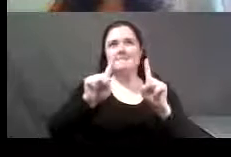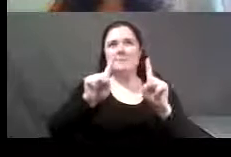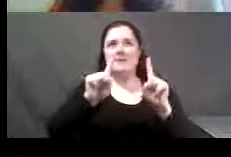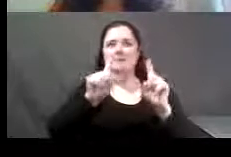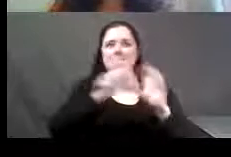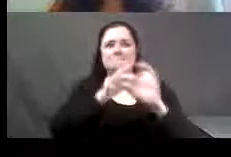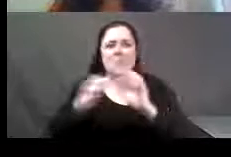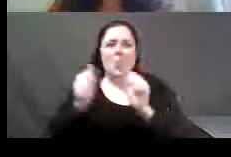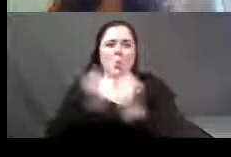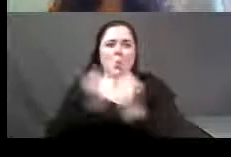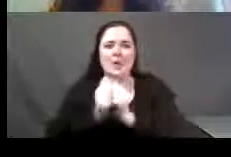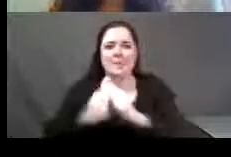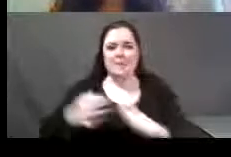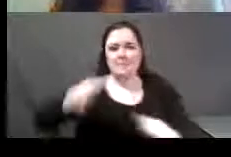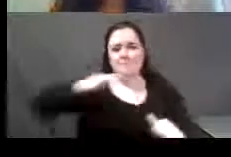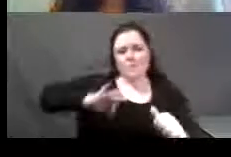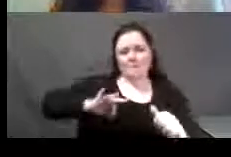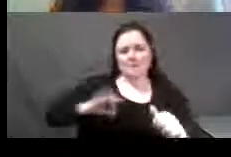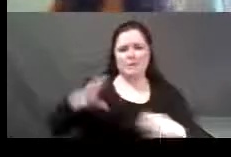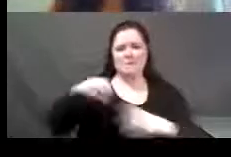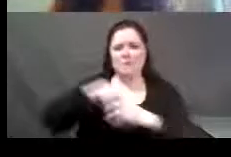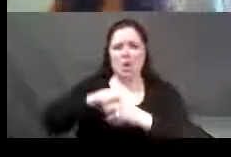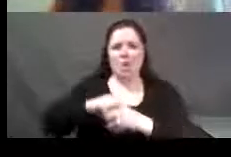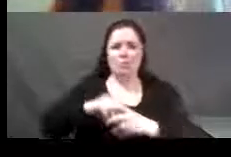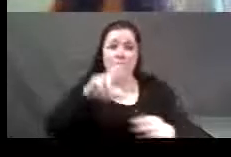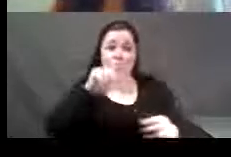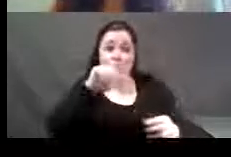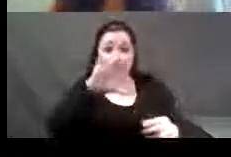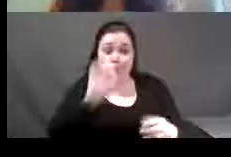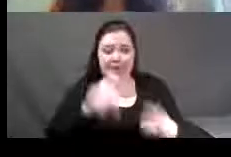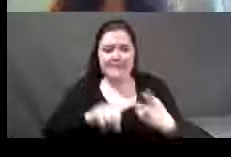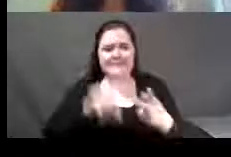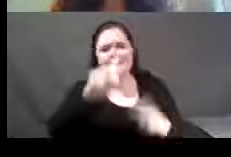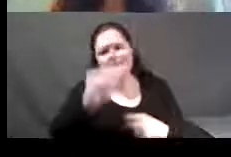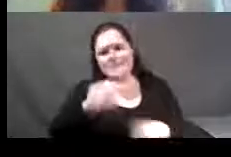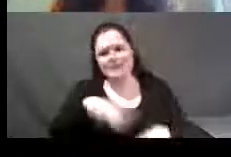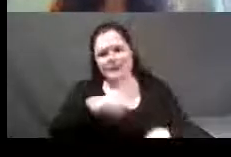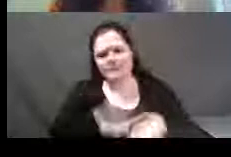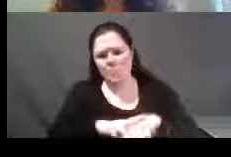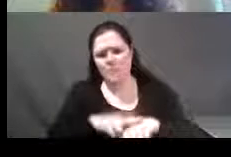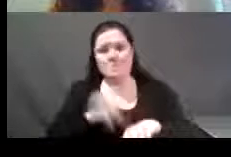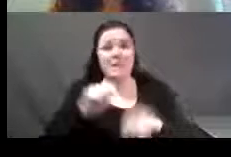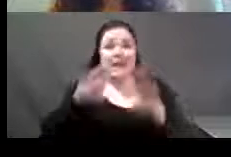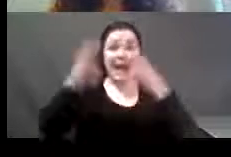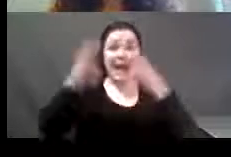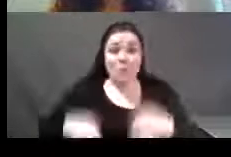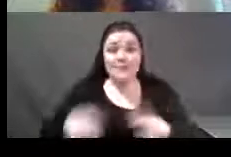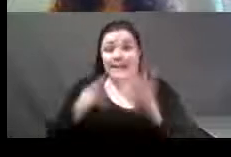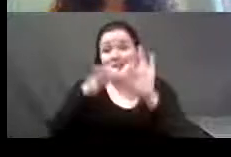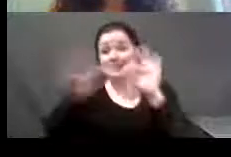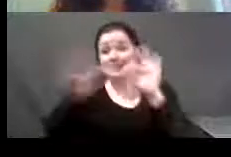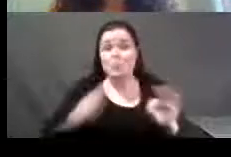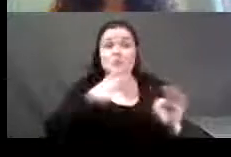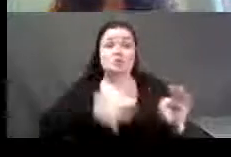in regards to race, disability, of course, but of course, housing, language, gender,